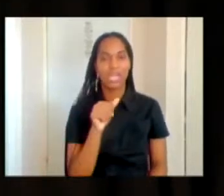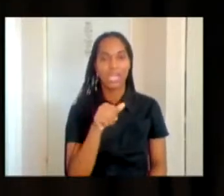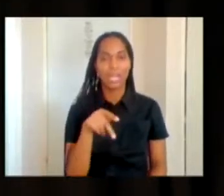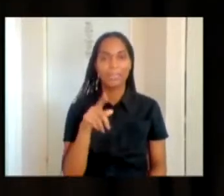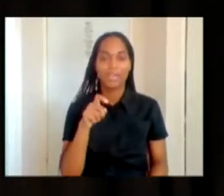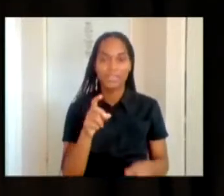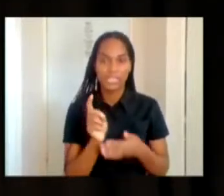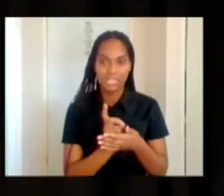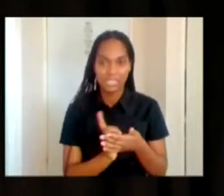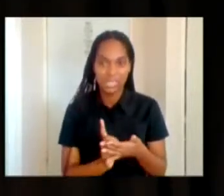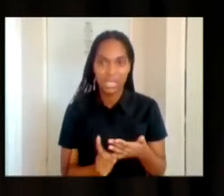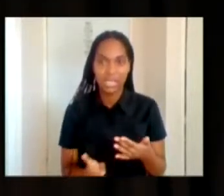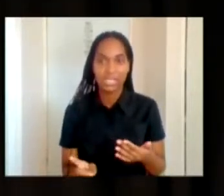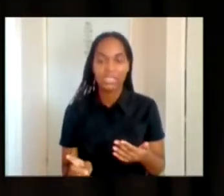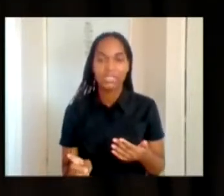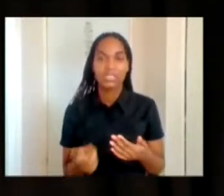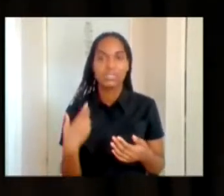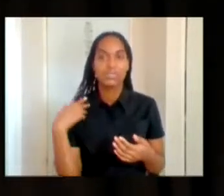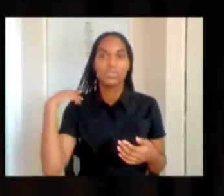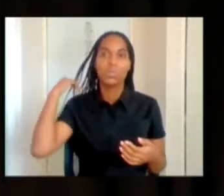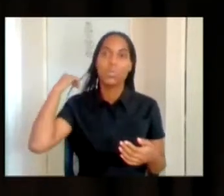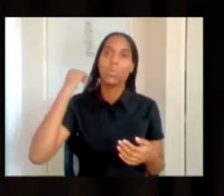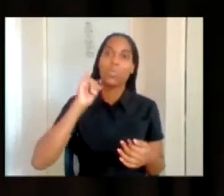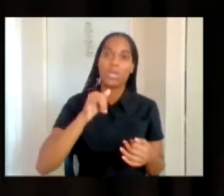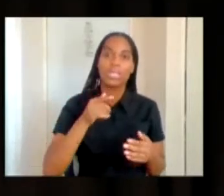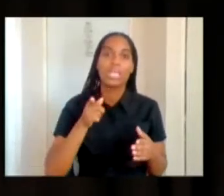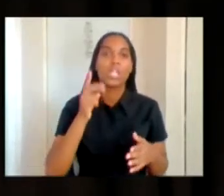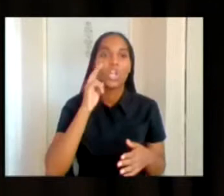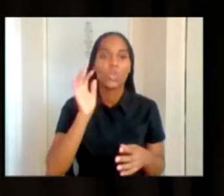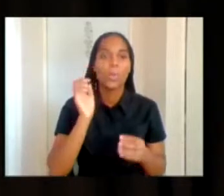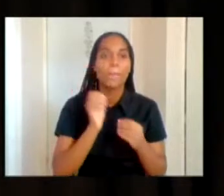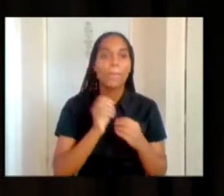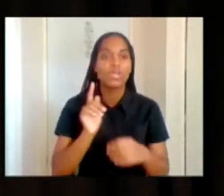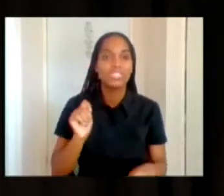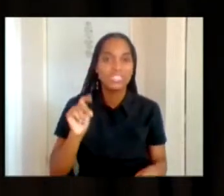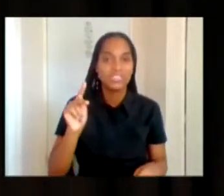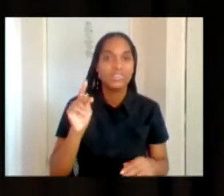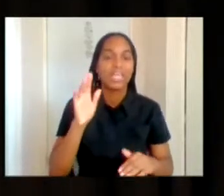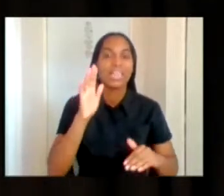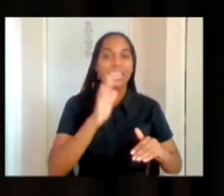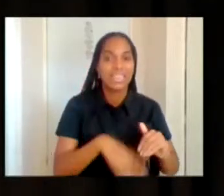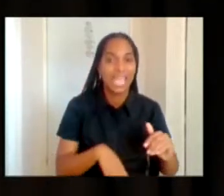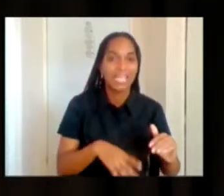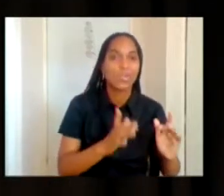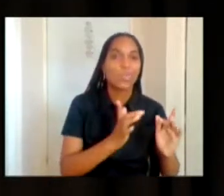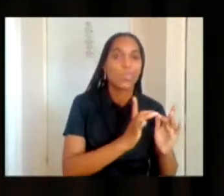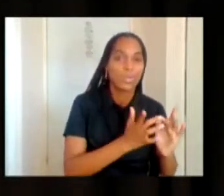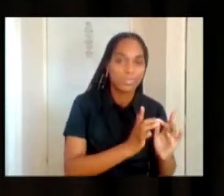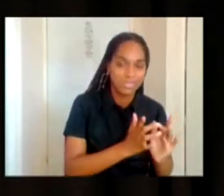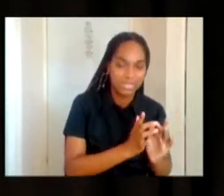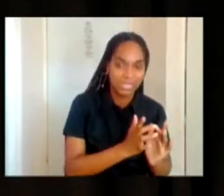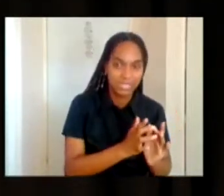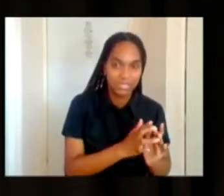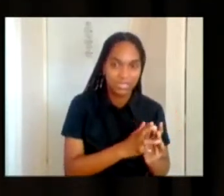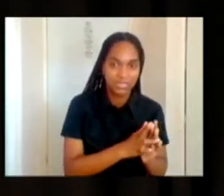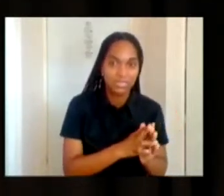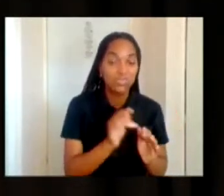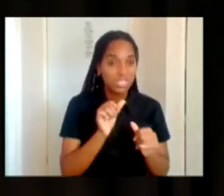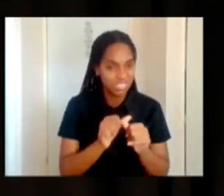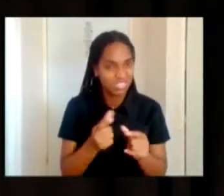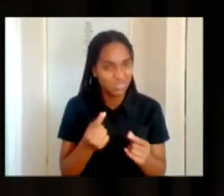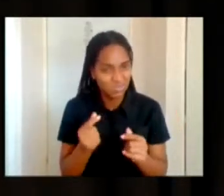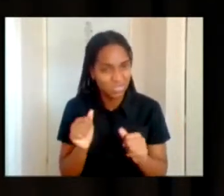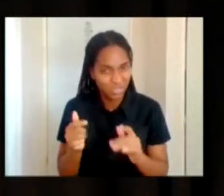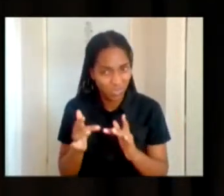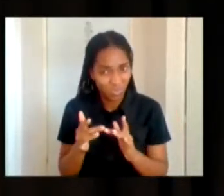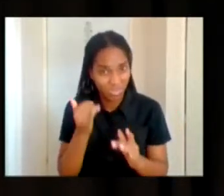such a way that they look more like television user interfaces as opposed to a website, right? You can still do the website if you wanted